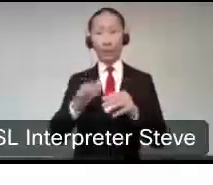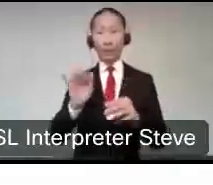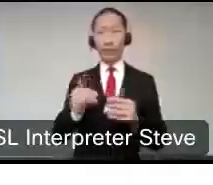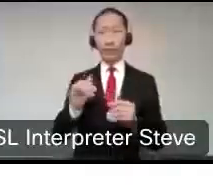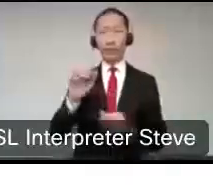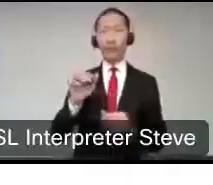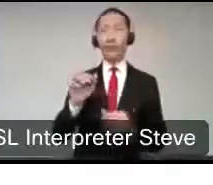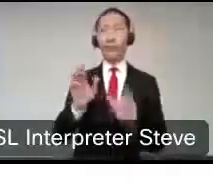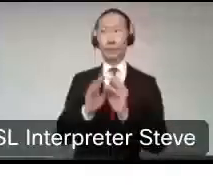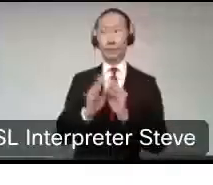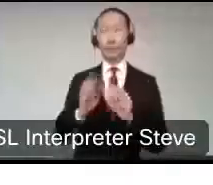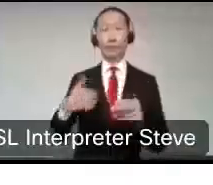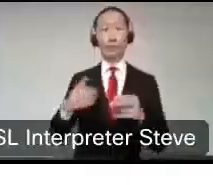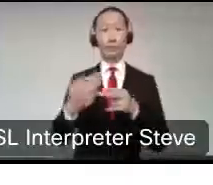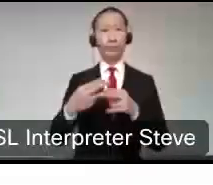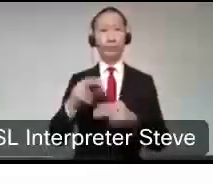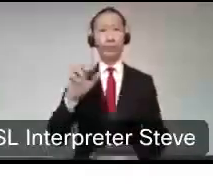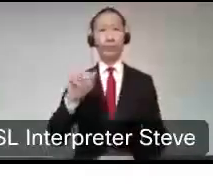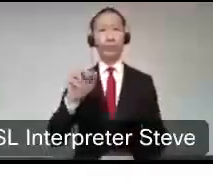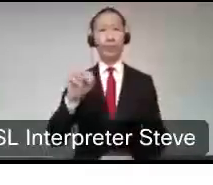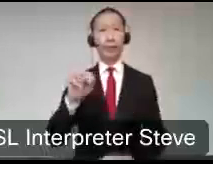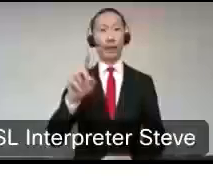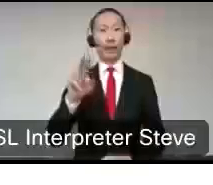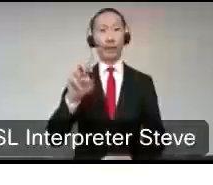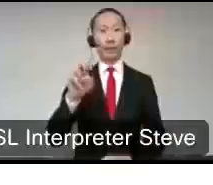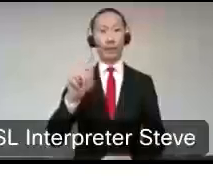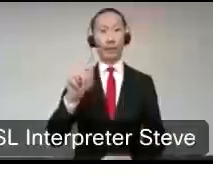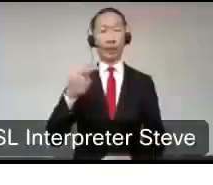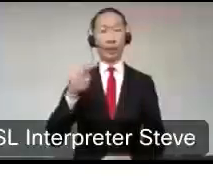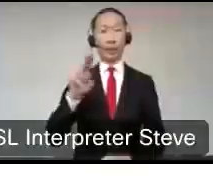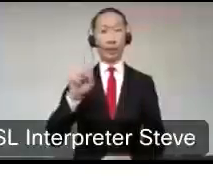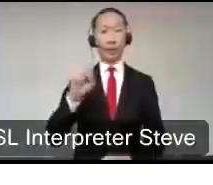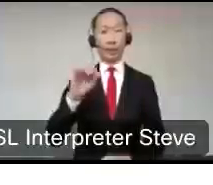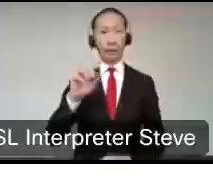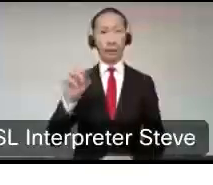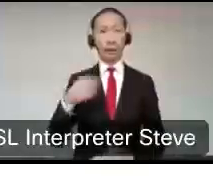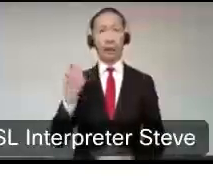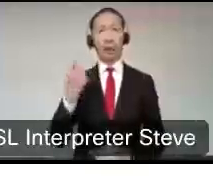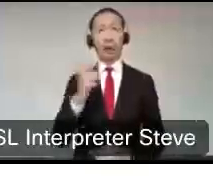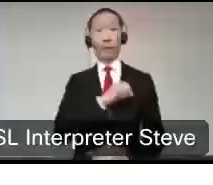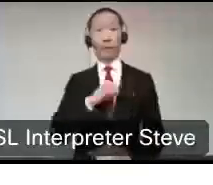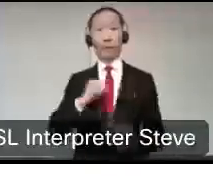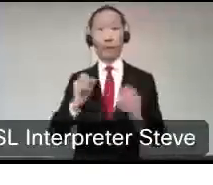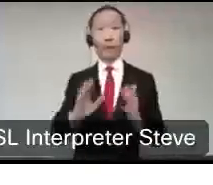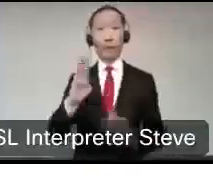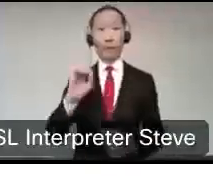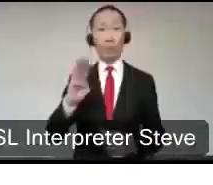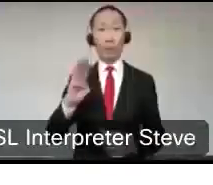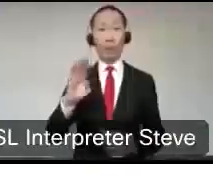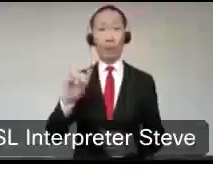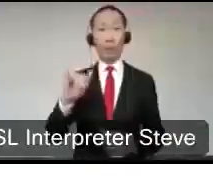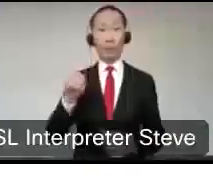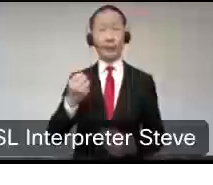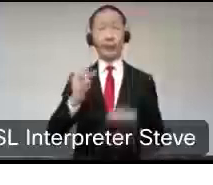call. My name is Andrea Guscott, and I am one of Senator Bob Casey's constituent